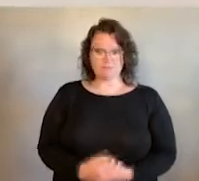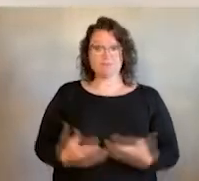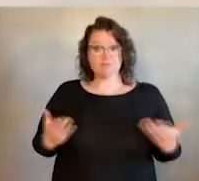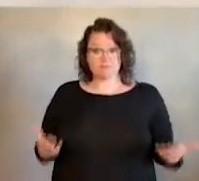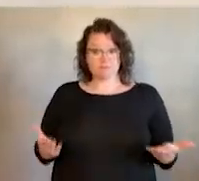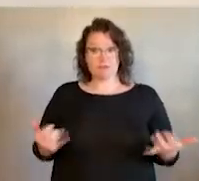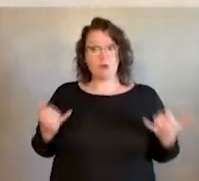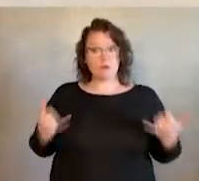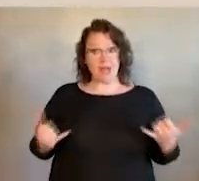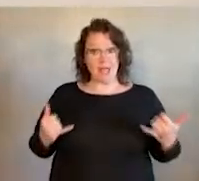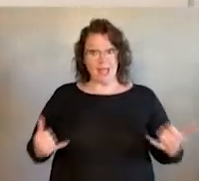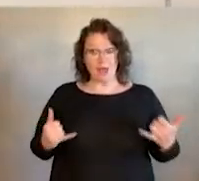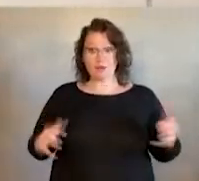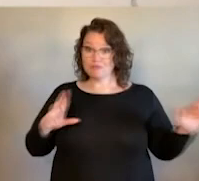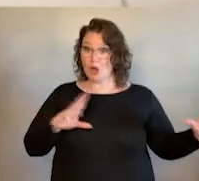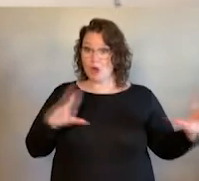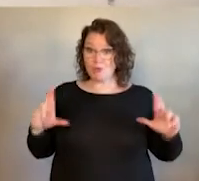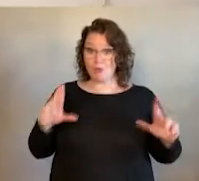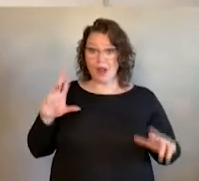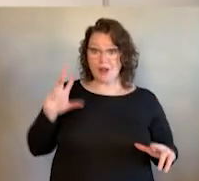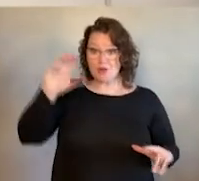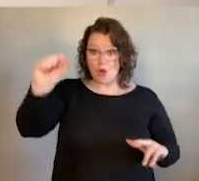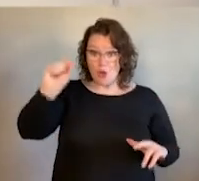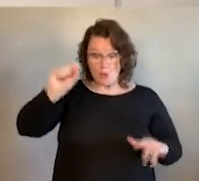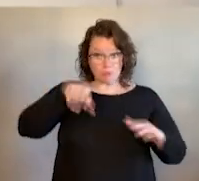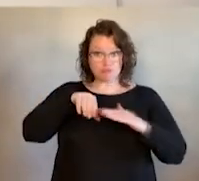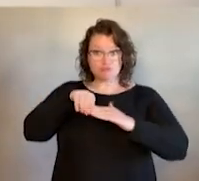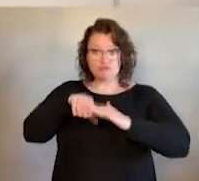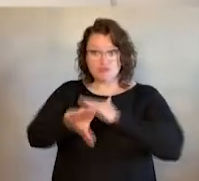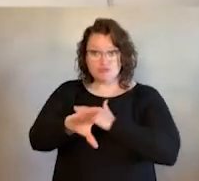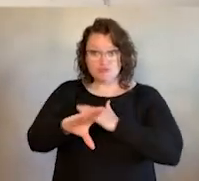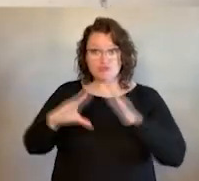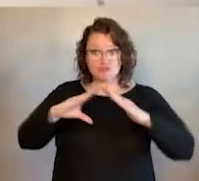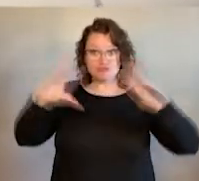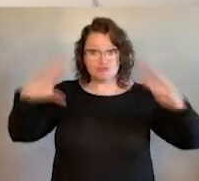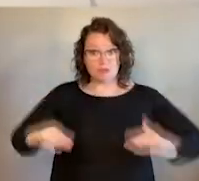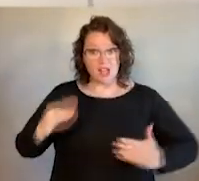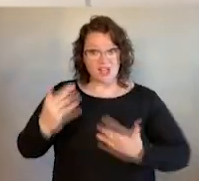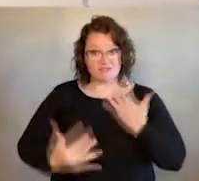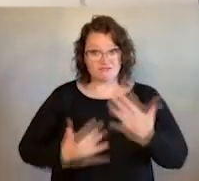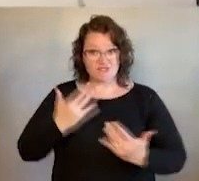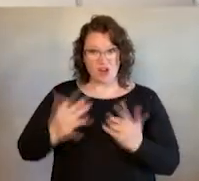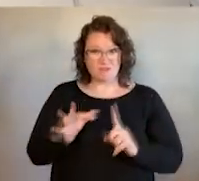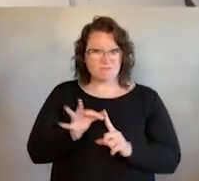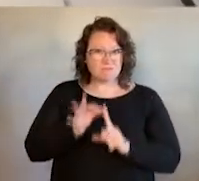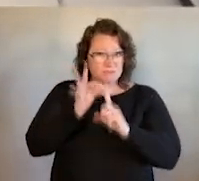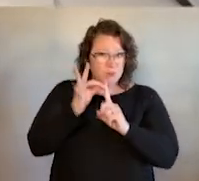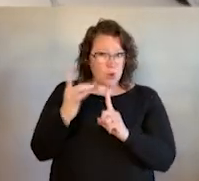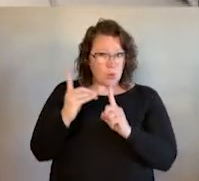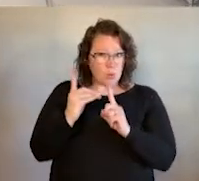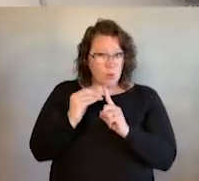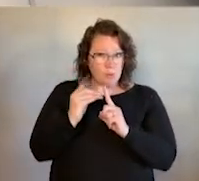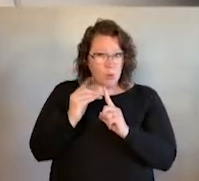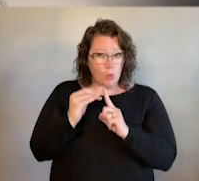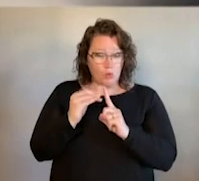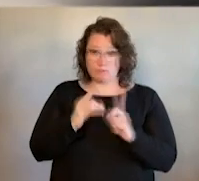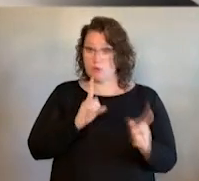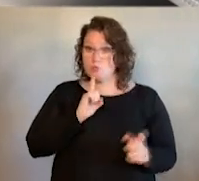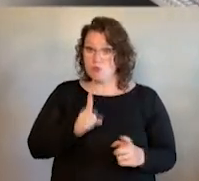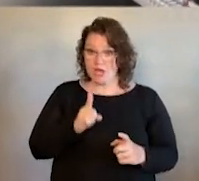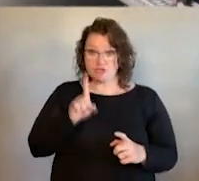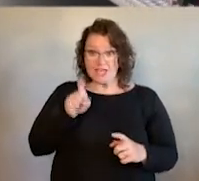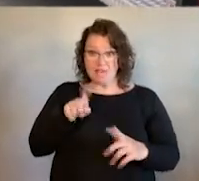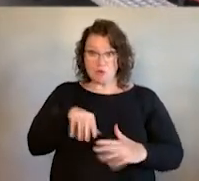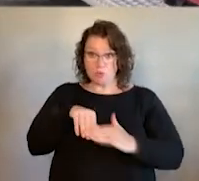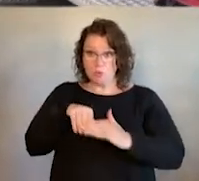And so at this point, we would be ready to go into the fire, except for one thing. When we actually have to